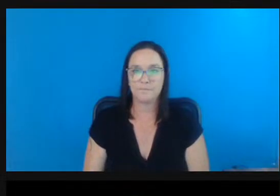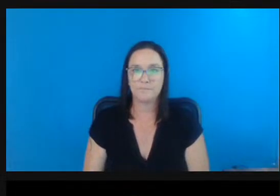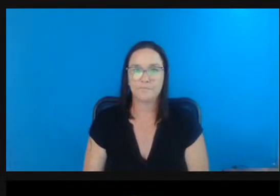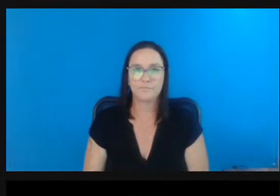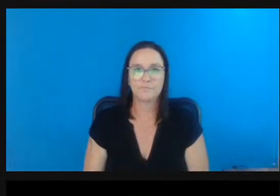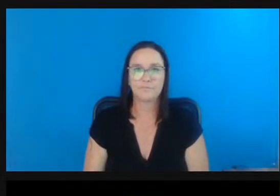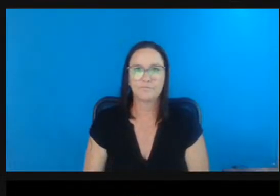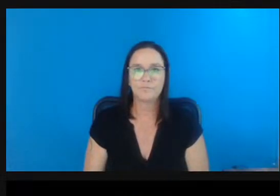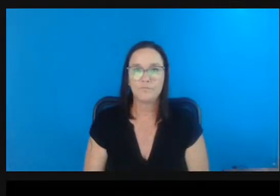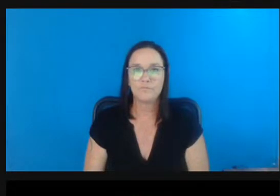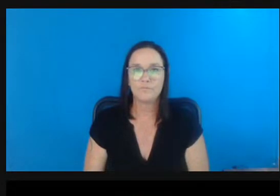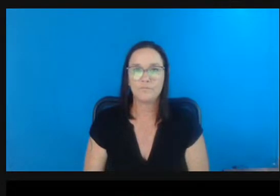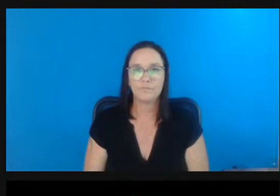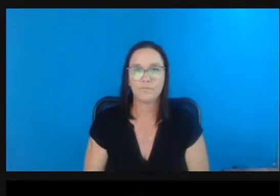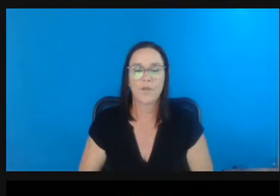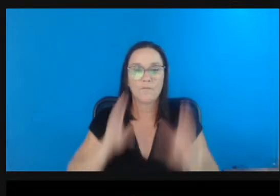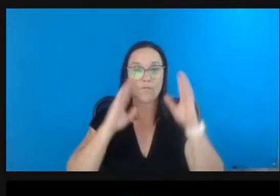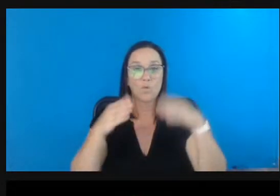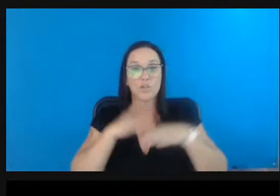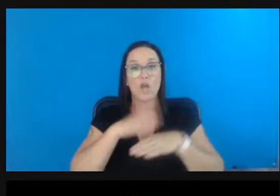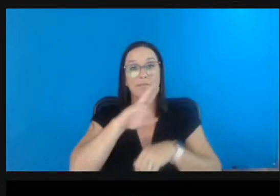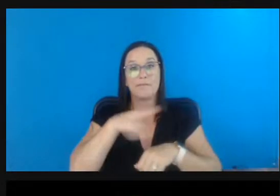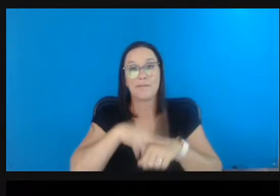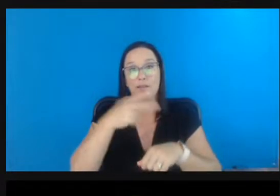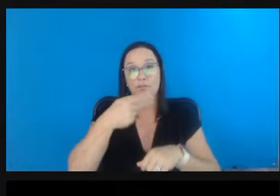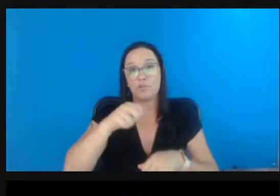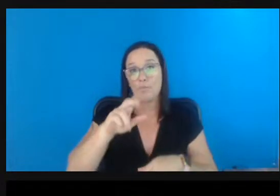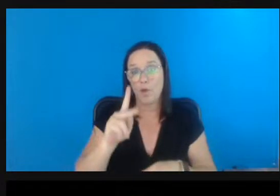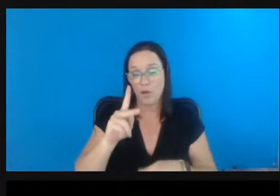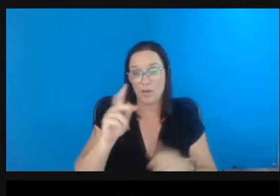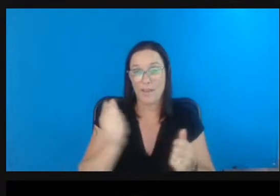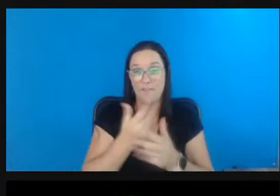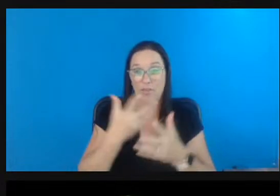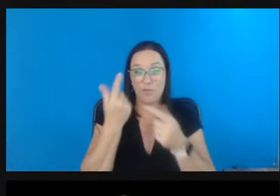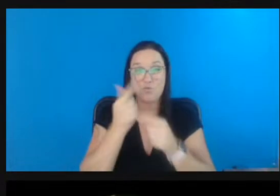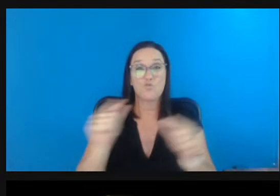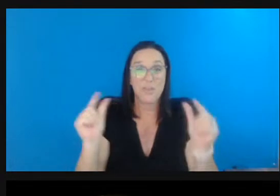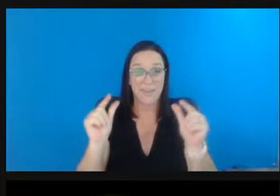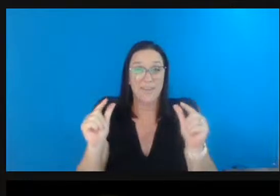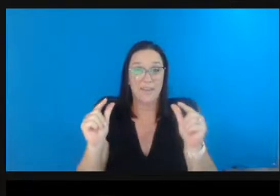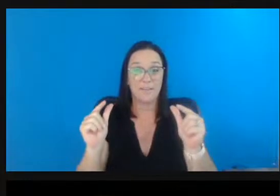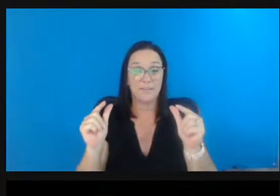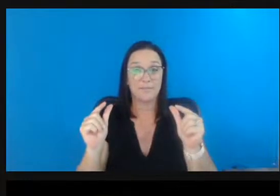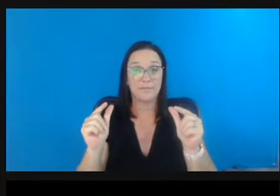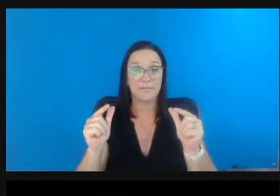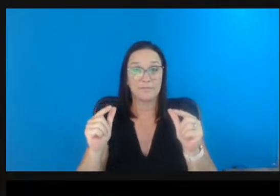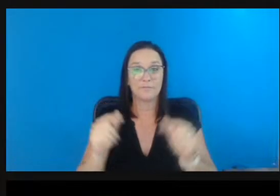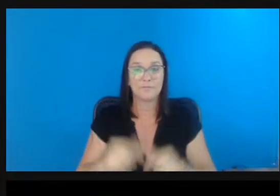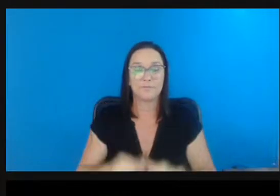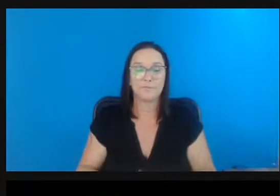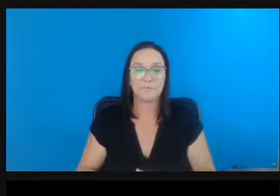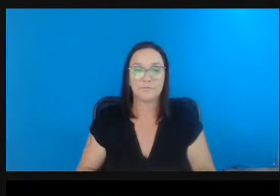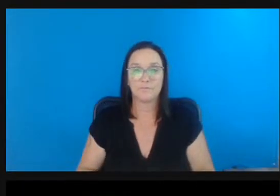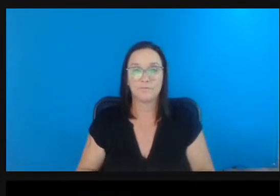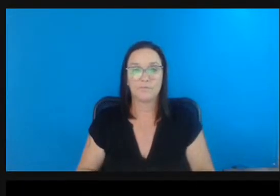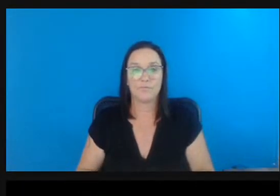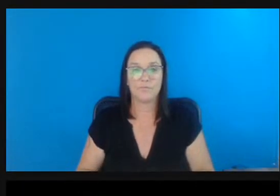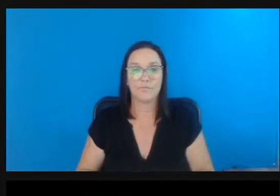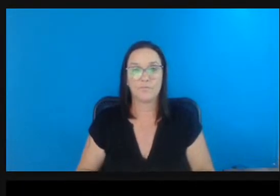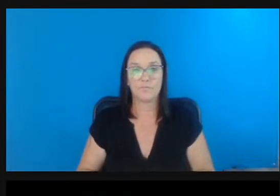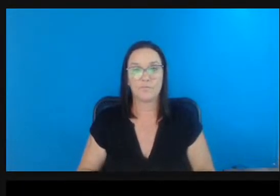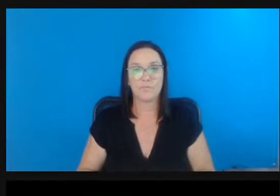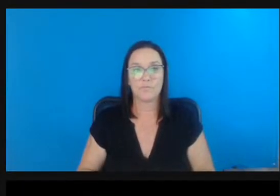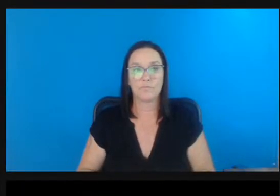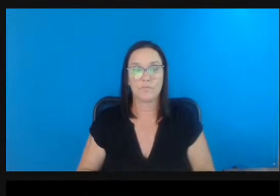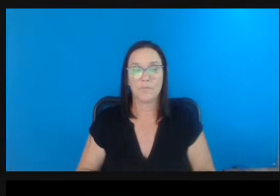Closer in to the national park, everything is in the green on the national park air quality monitors. And looking at